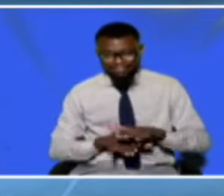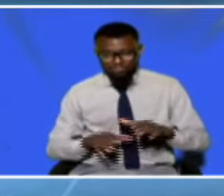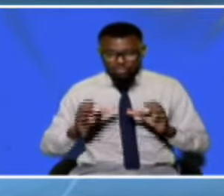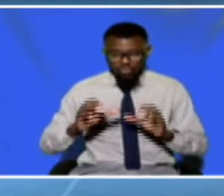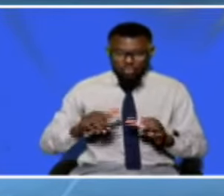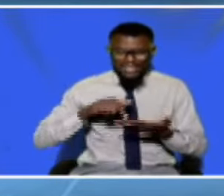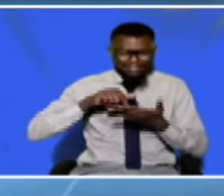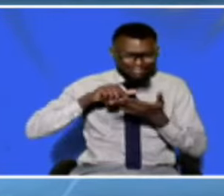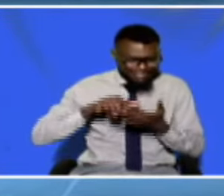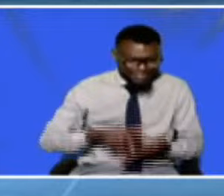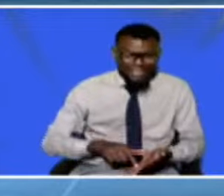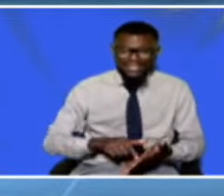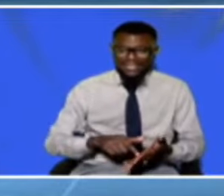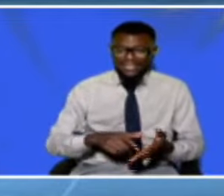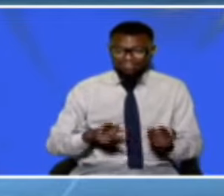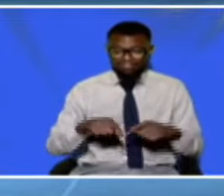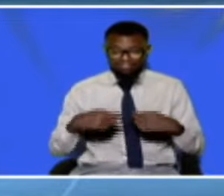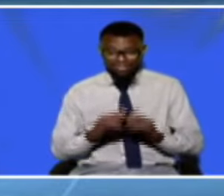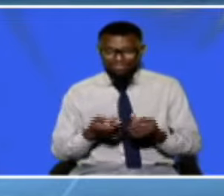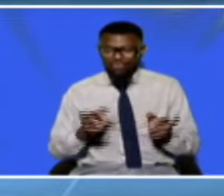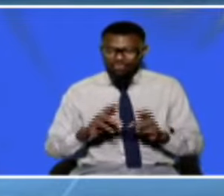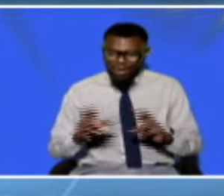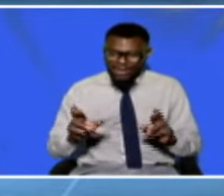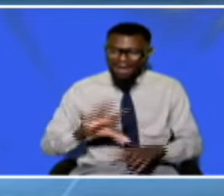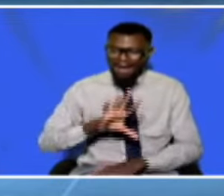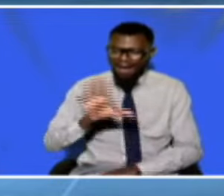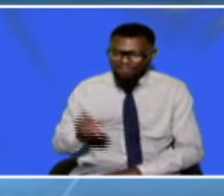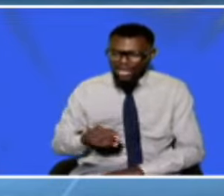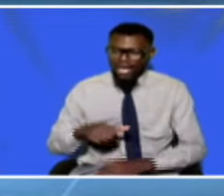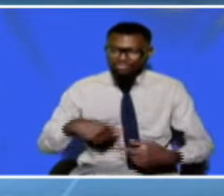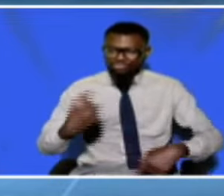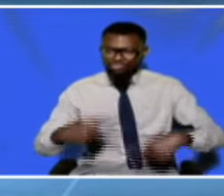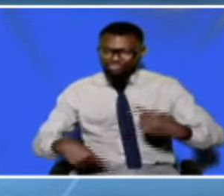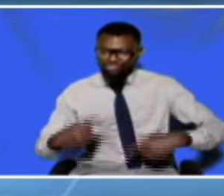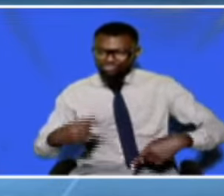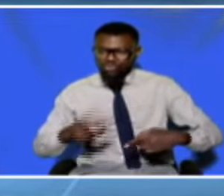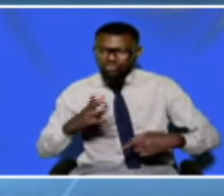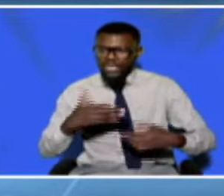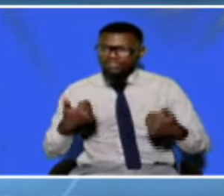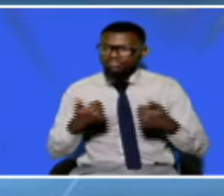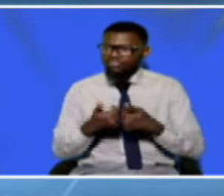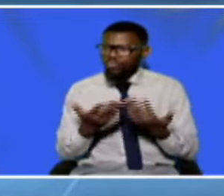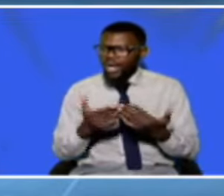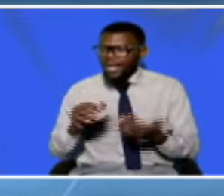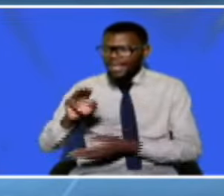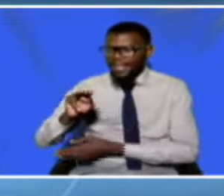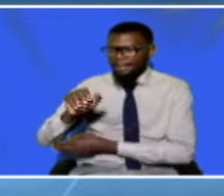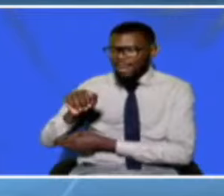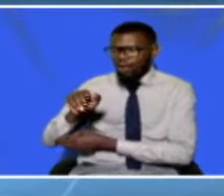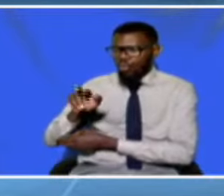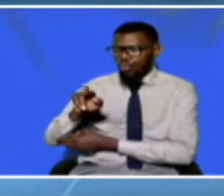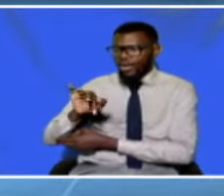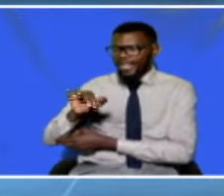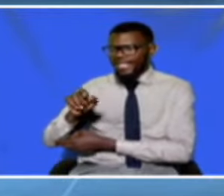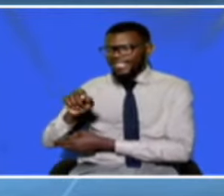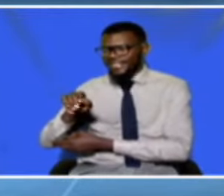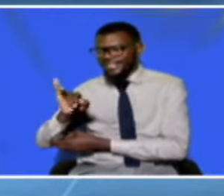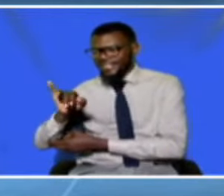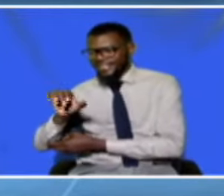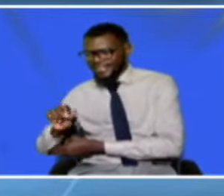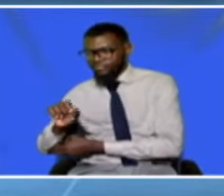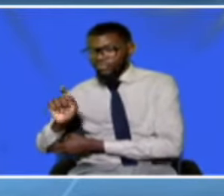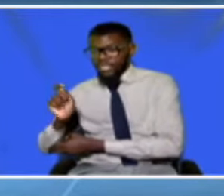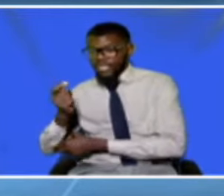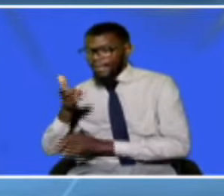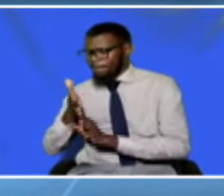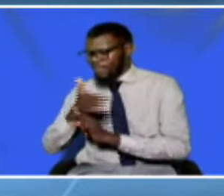the team's readiness for the Africa Sevens tournament that will be played in Mauritius at the end of the month. Champions Kenya are in Pool